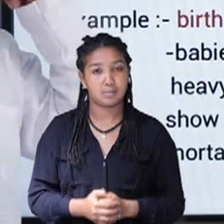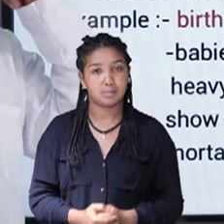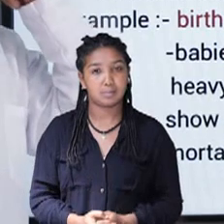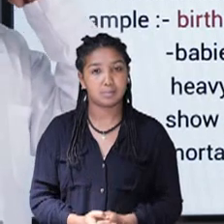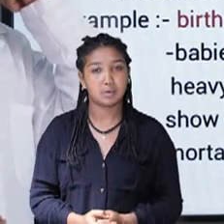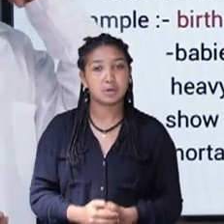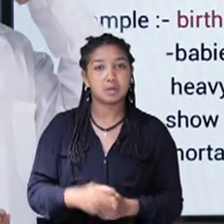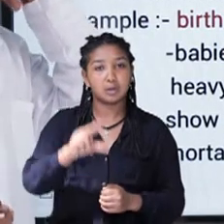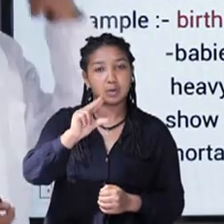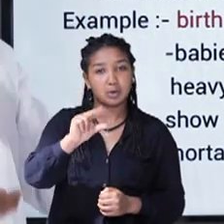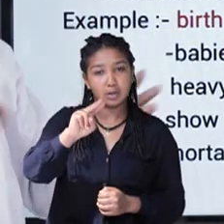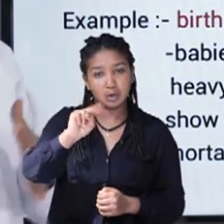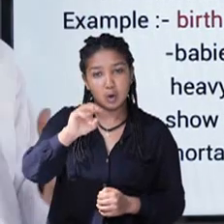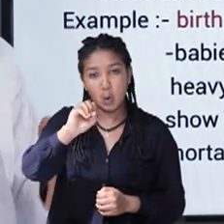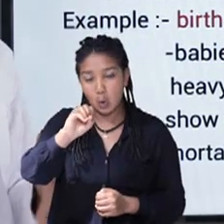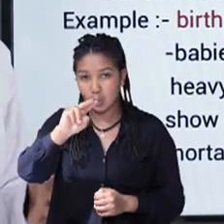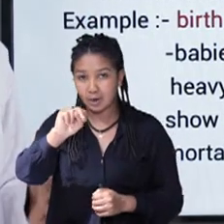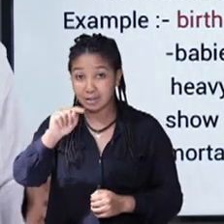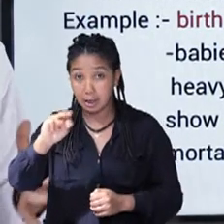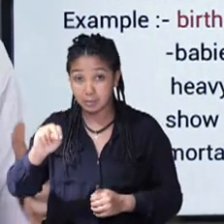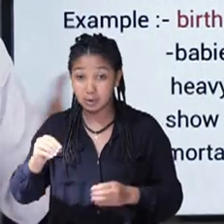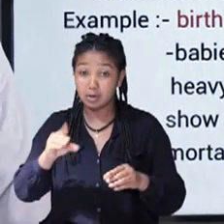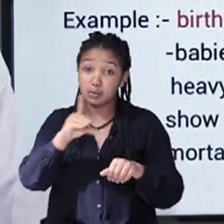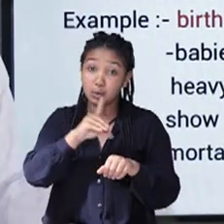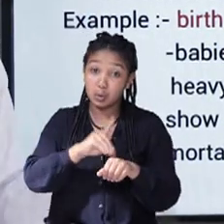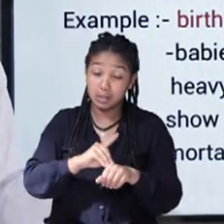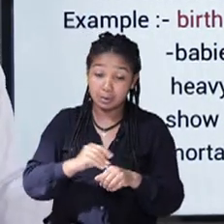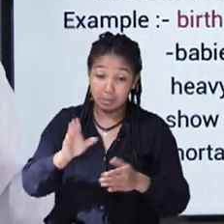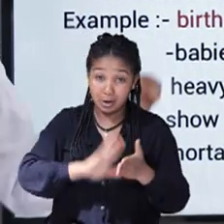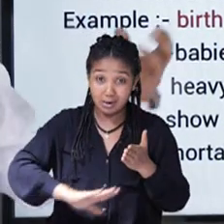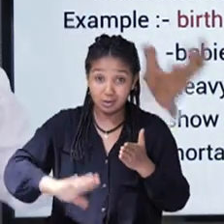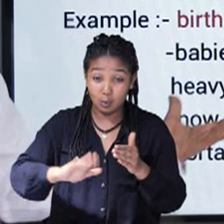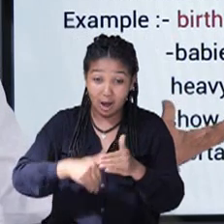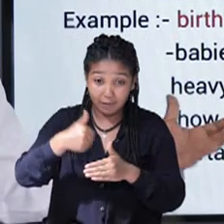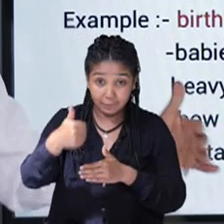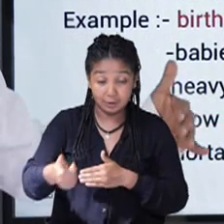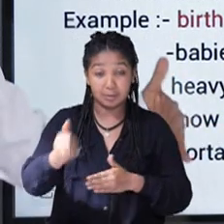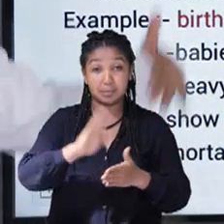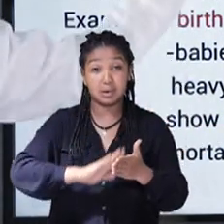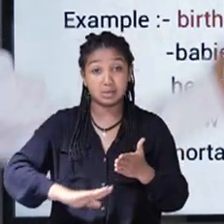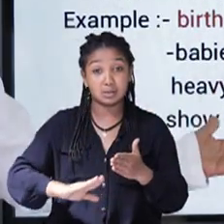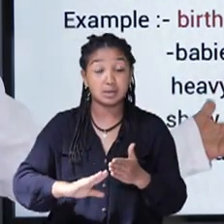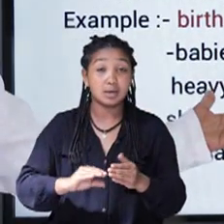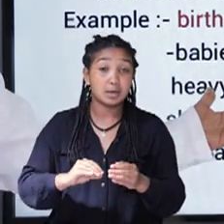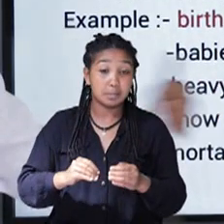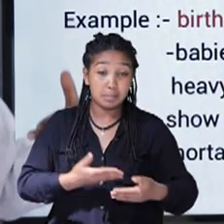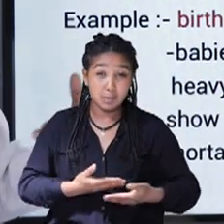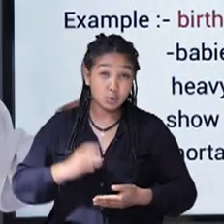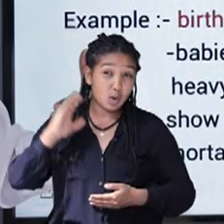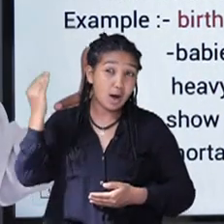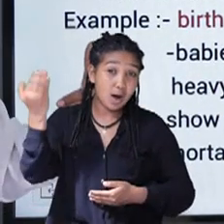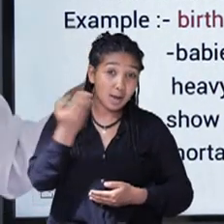Neonatal mortality rate means during birth or after birth, babies with heavier